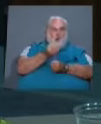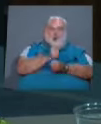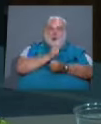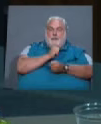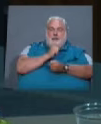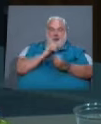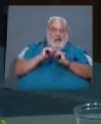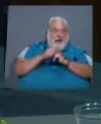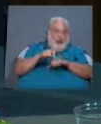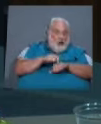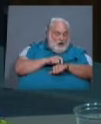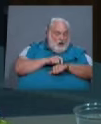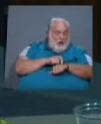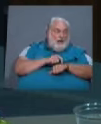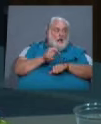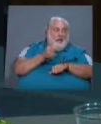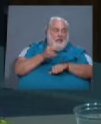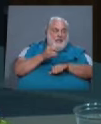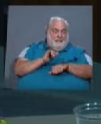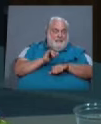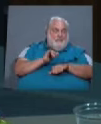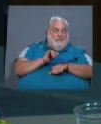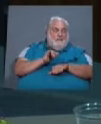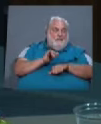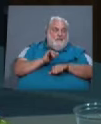said how long have they been, Director